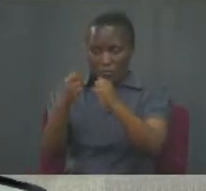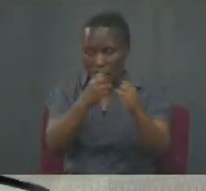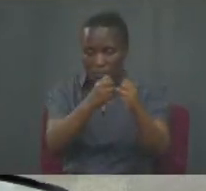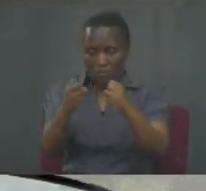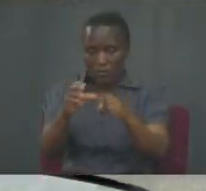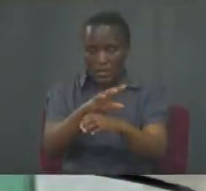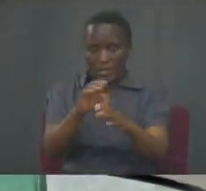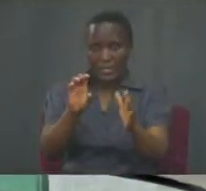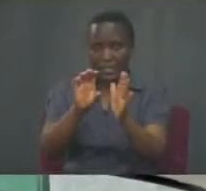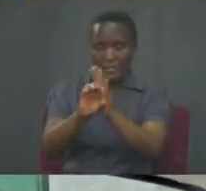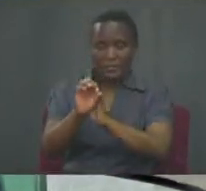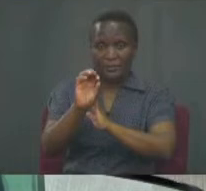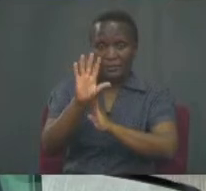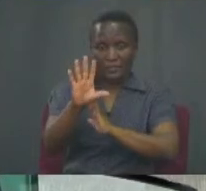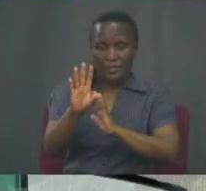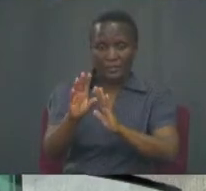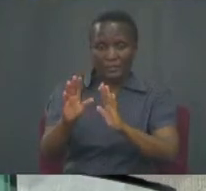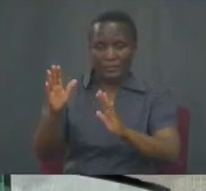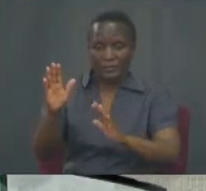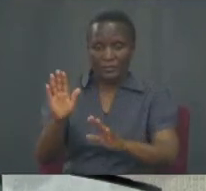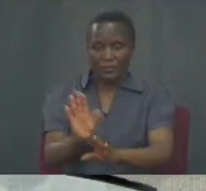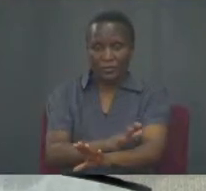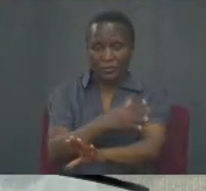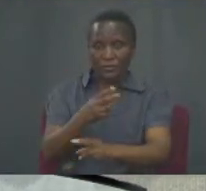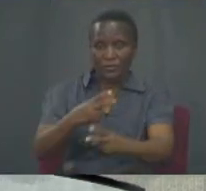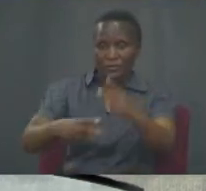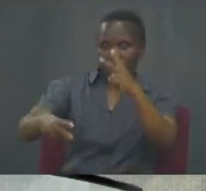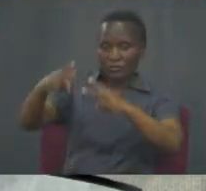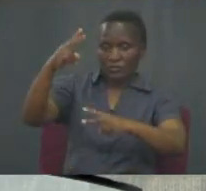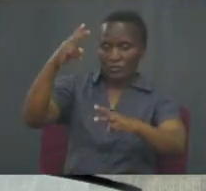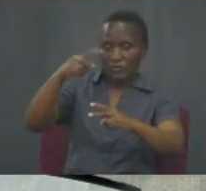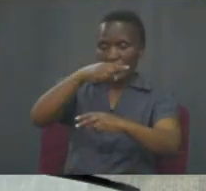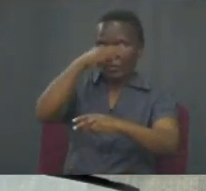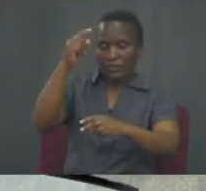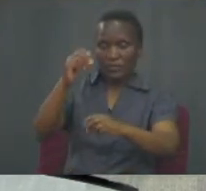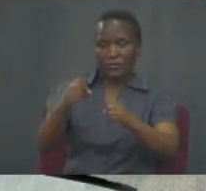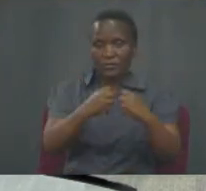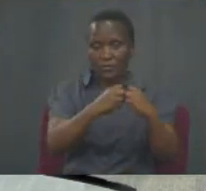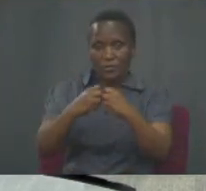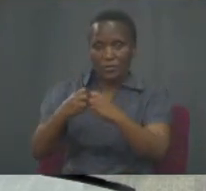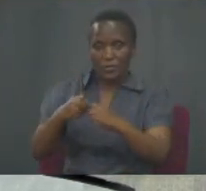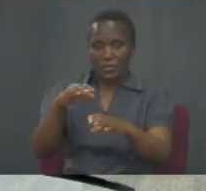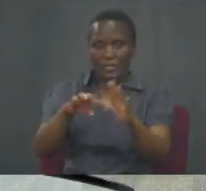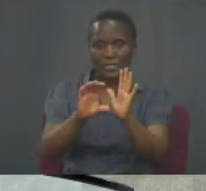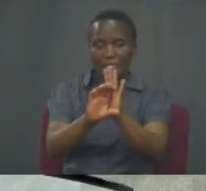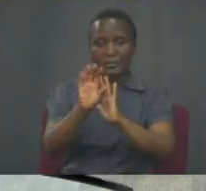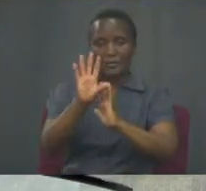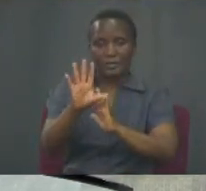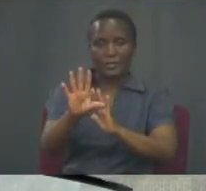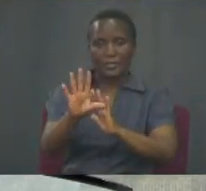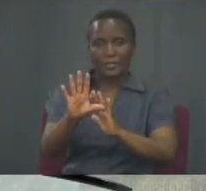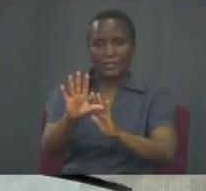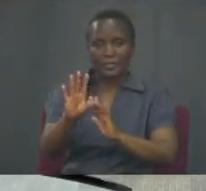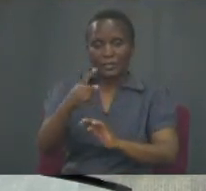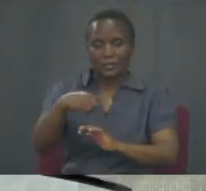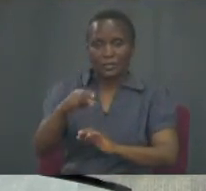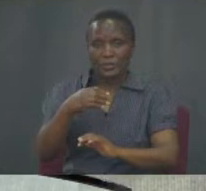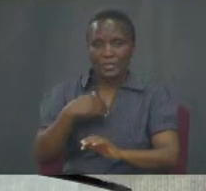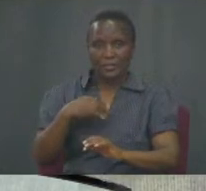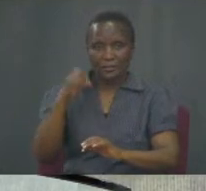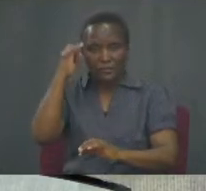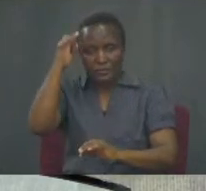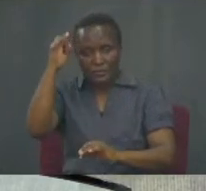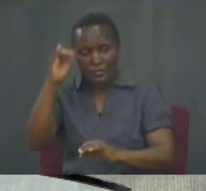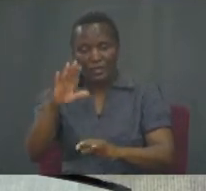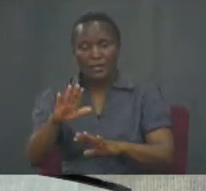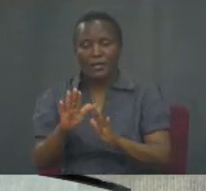the song of victory because of the war. So in chapter 5, that's where we get an idea of how